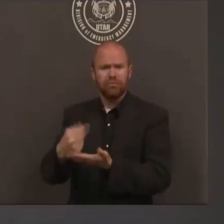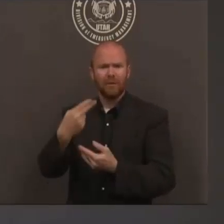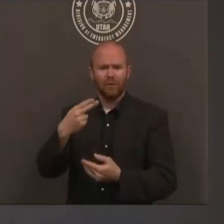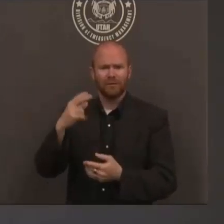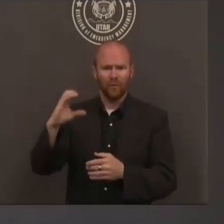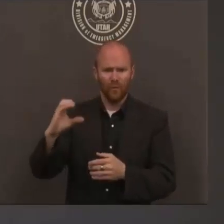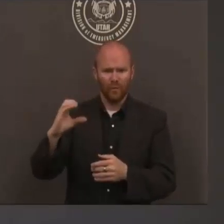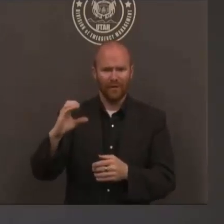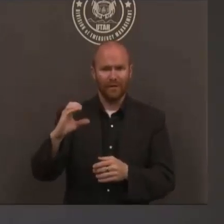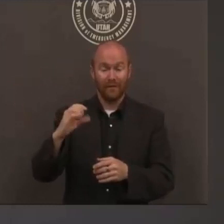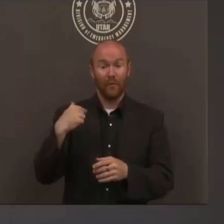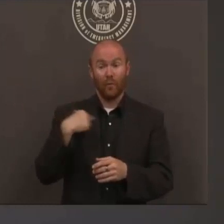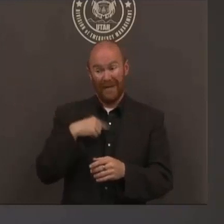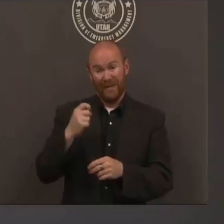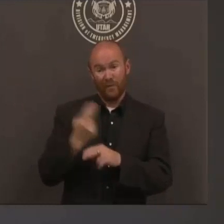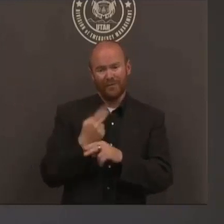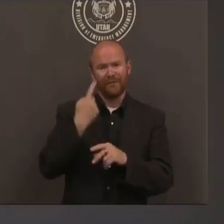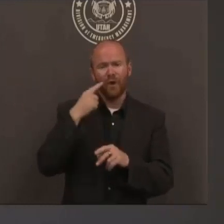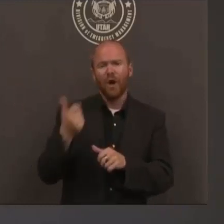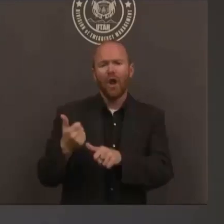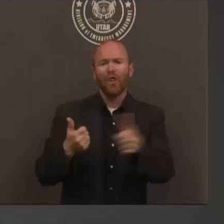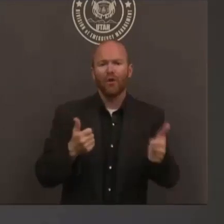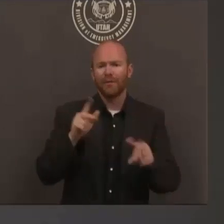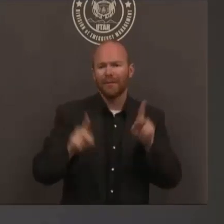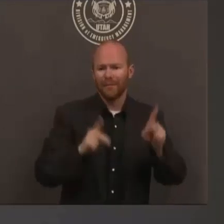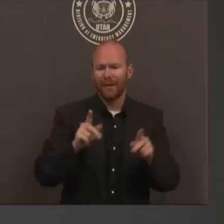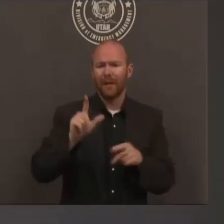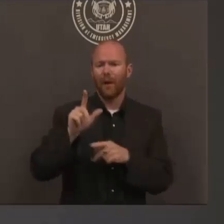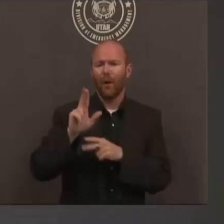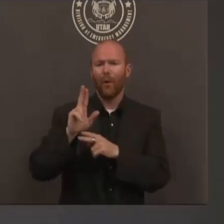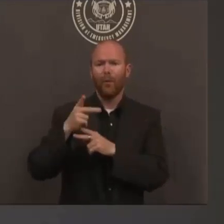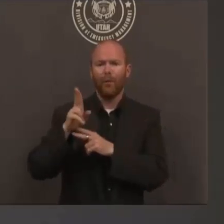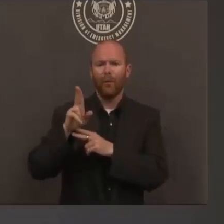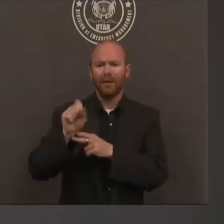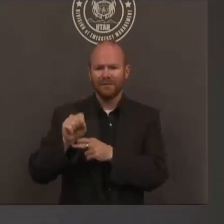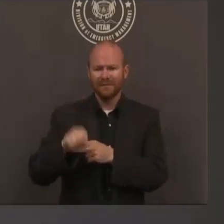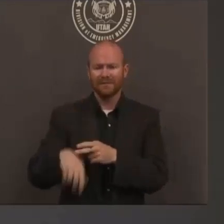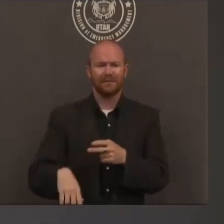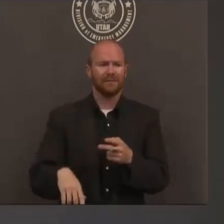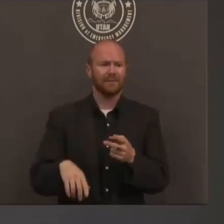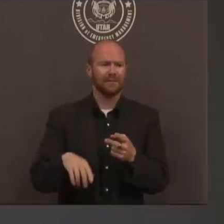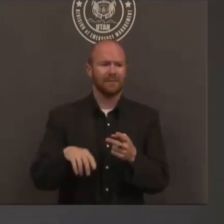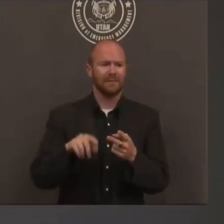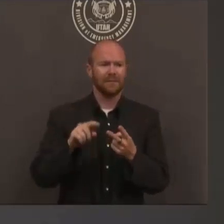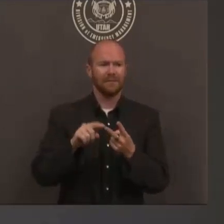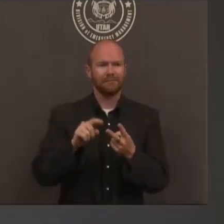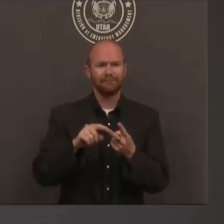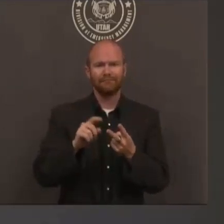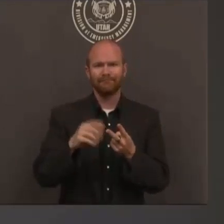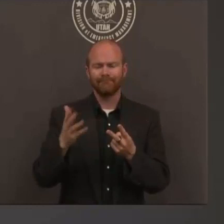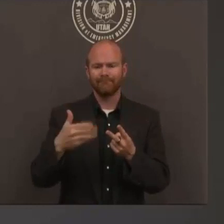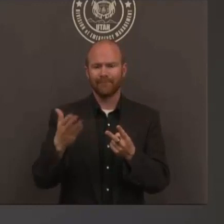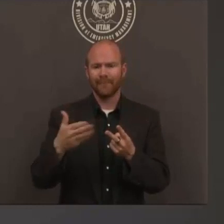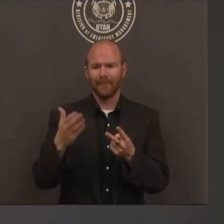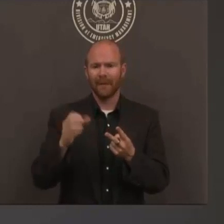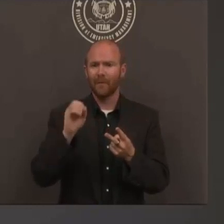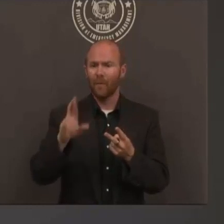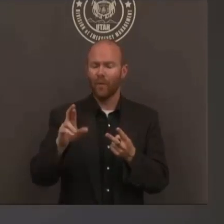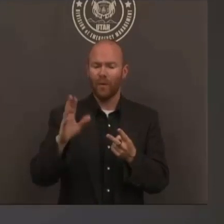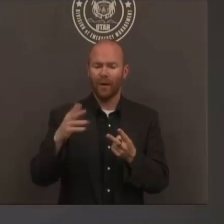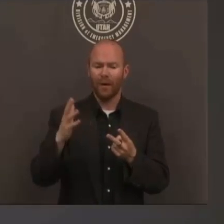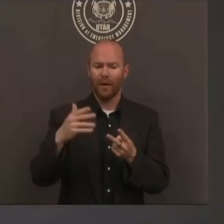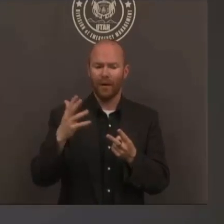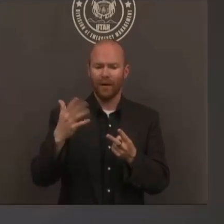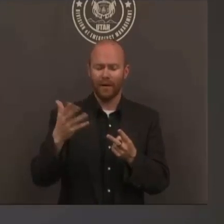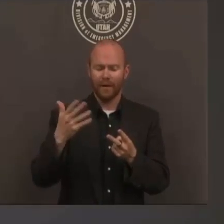medicine, hydroxychloroquine, because other people are going to use it for COVID-19, and those who needed it for lupus or